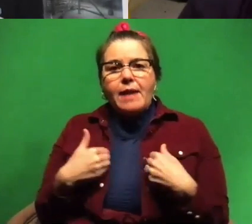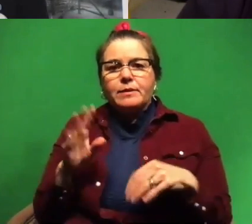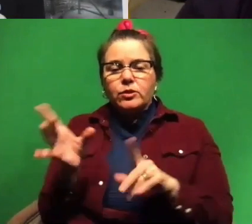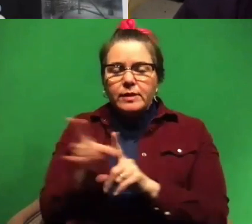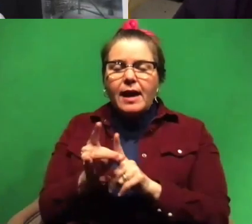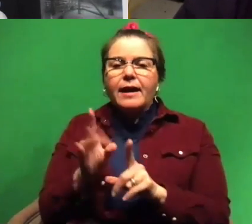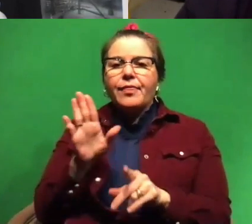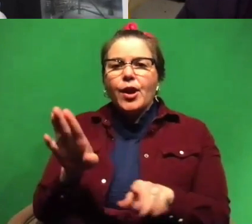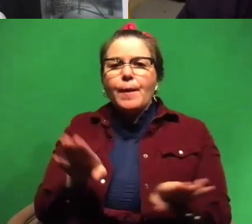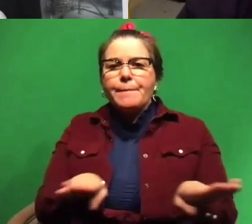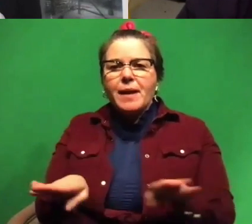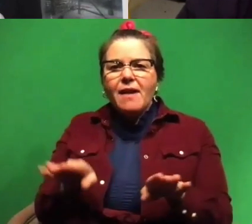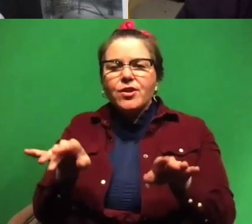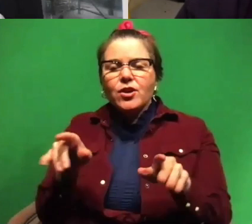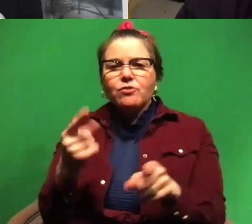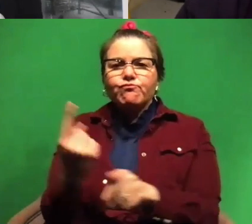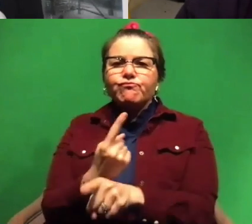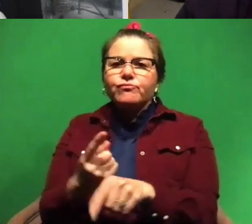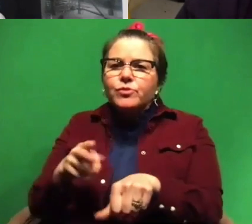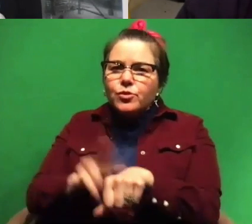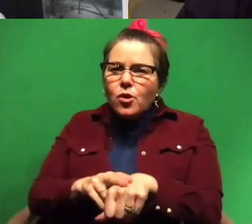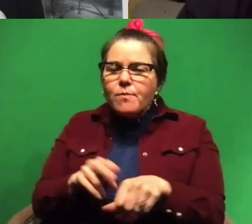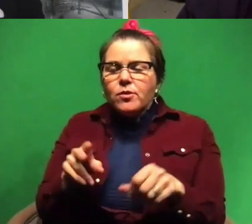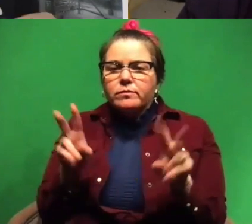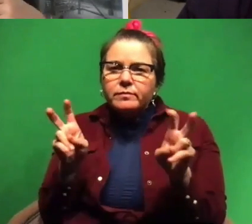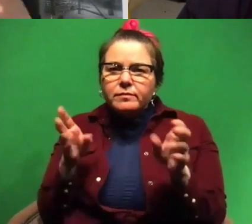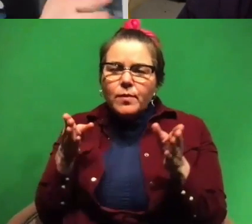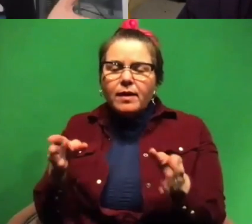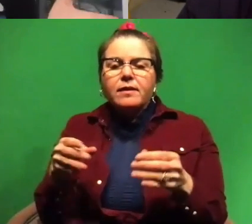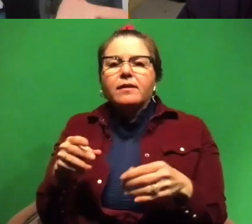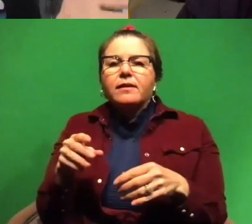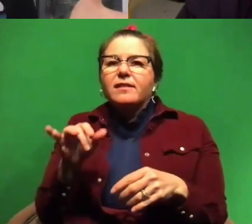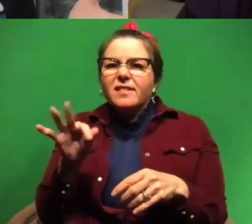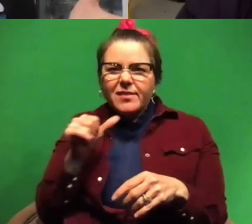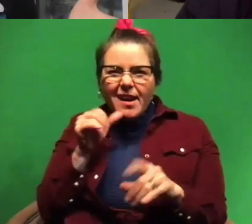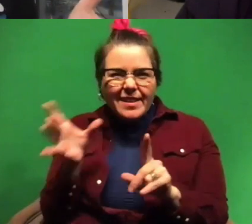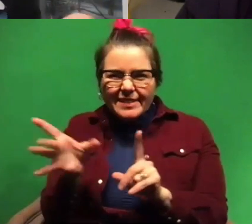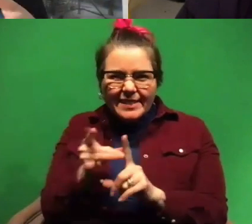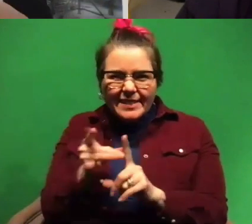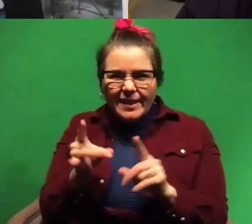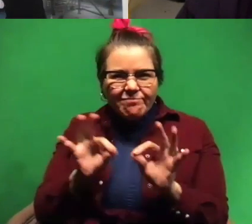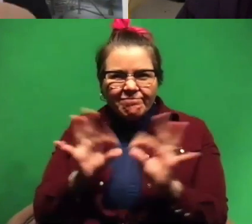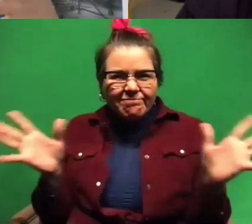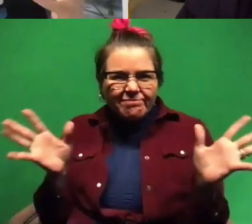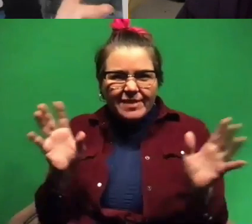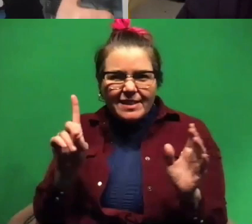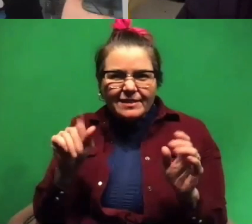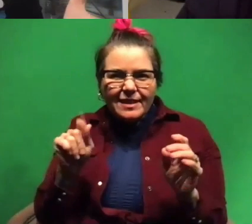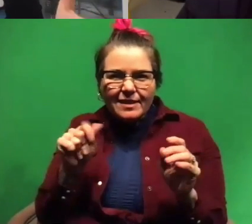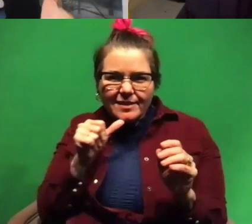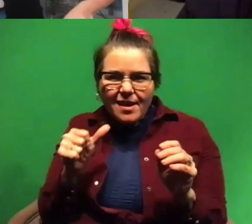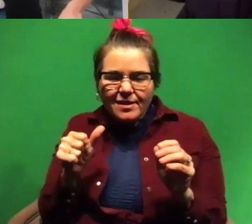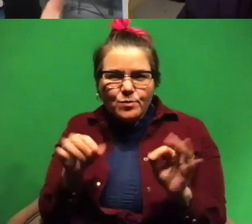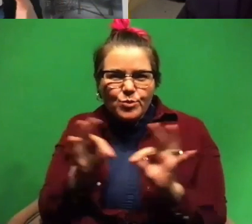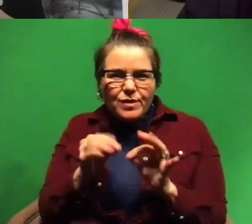behaving in a really natural way, in a normal way. Otherwise, the tagging data we gather to help manage